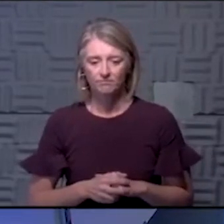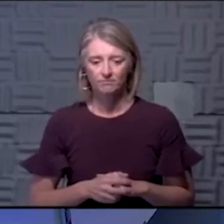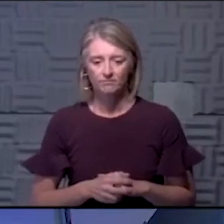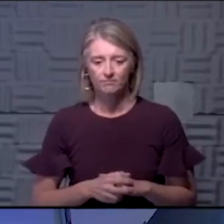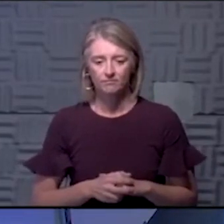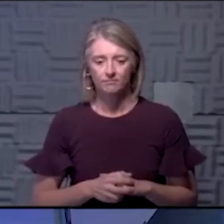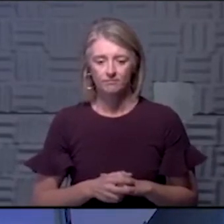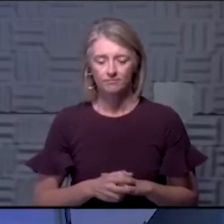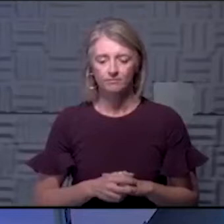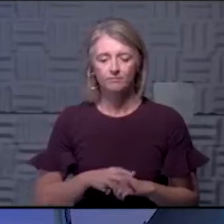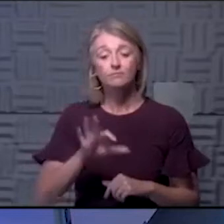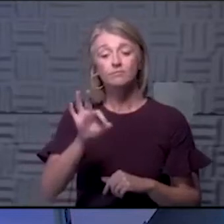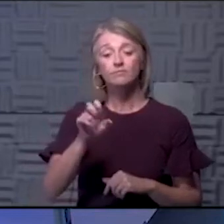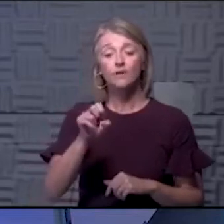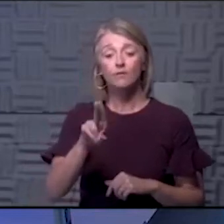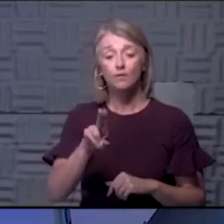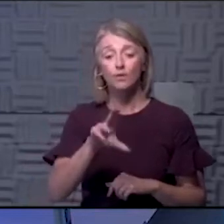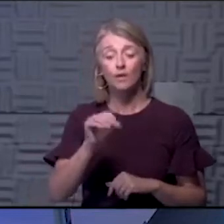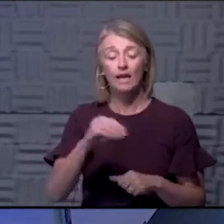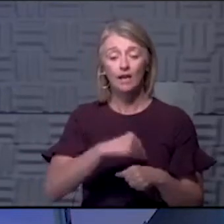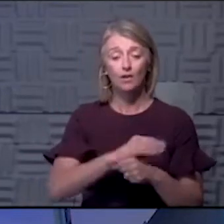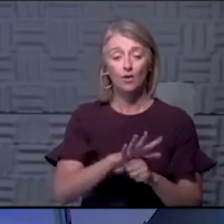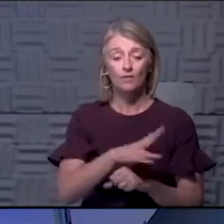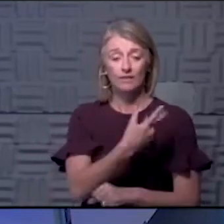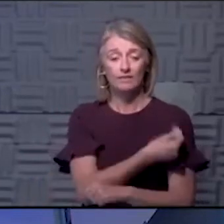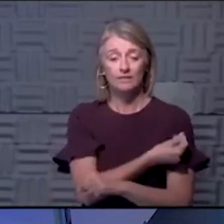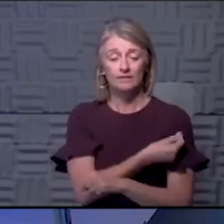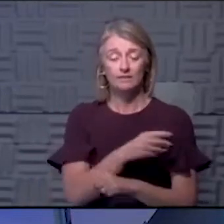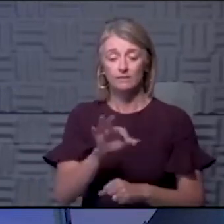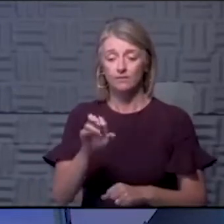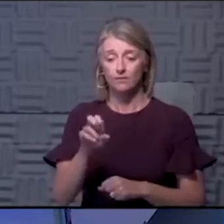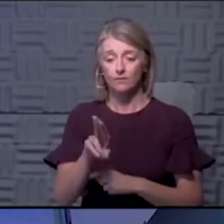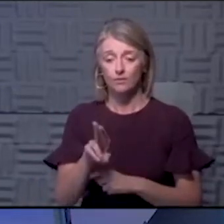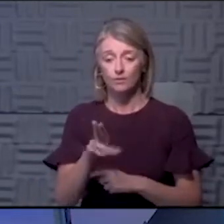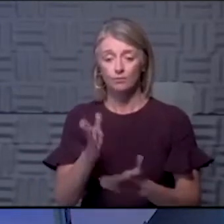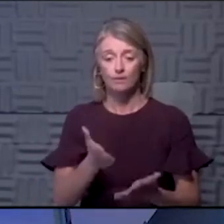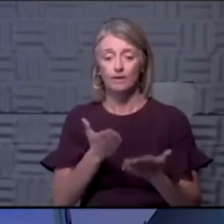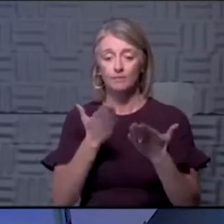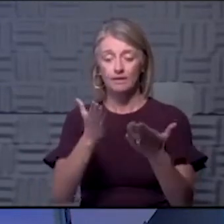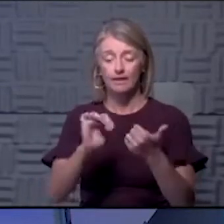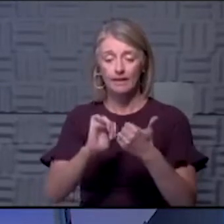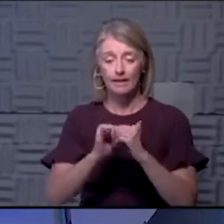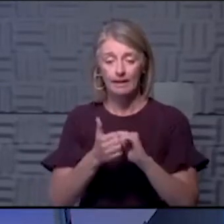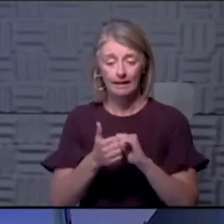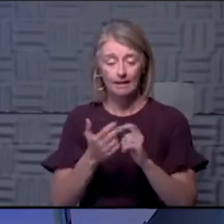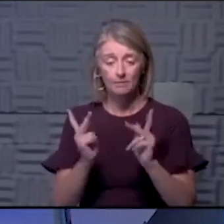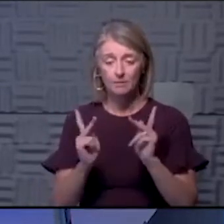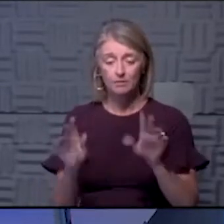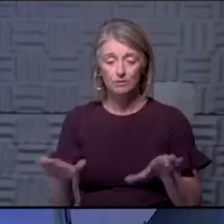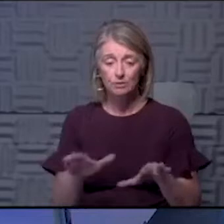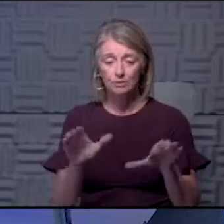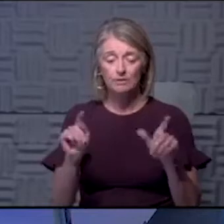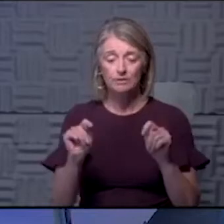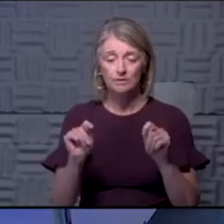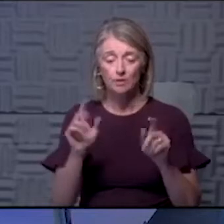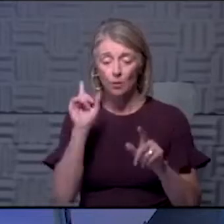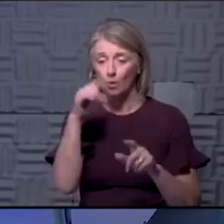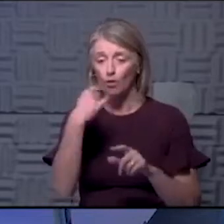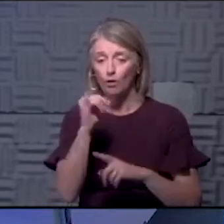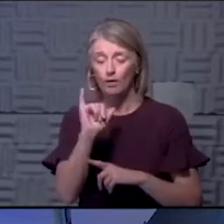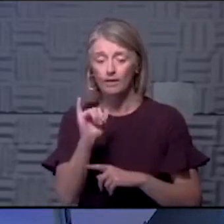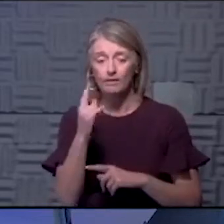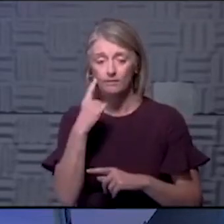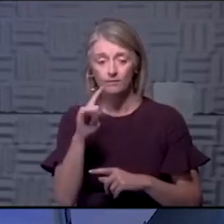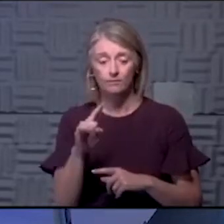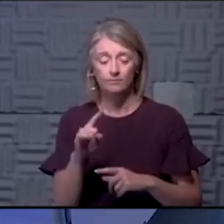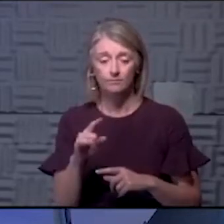intersection of influenza and COVID, vaccines for influenza, recommendations on that, and really what that's going to look like as we